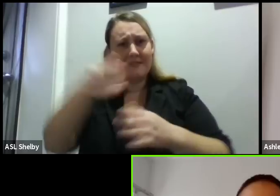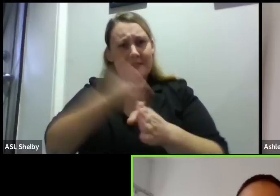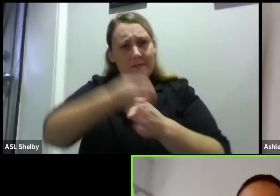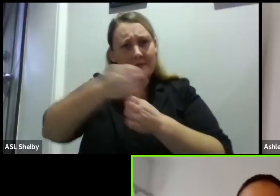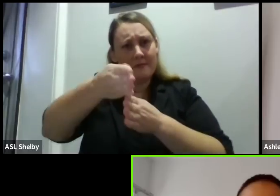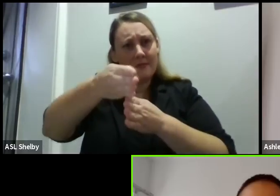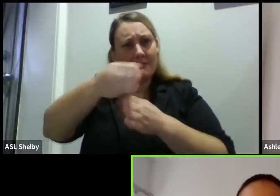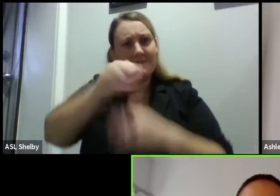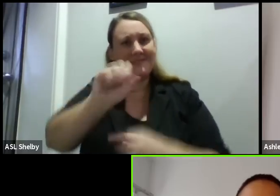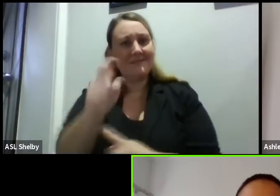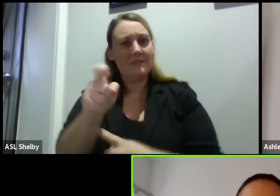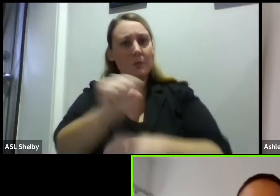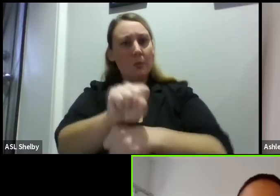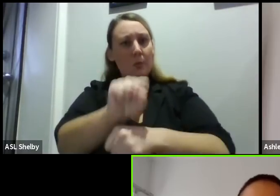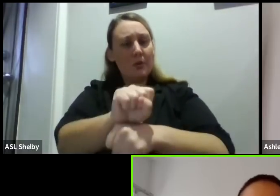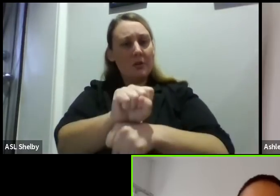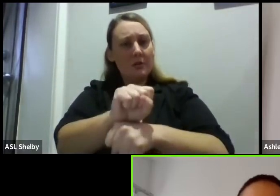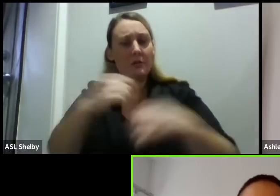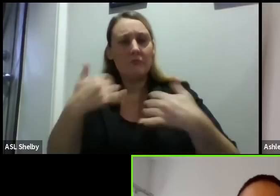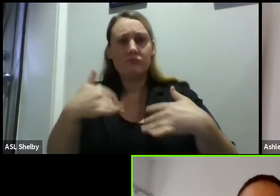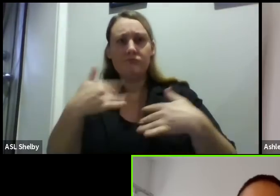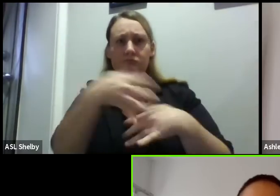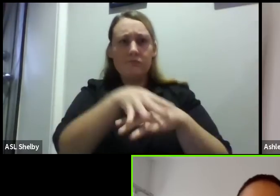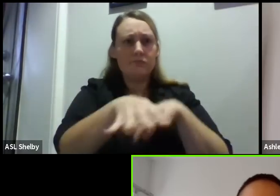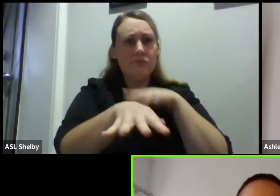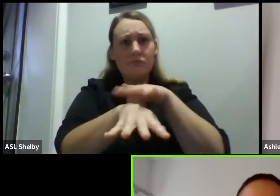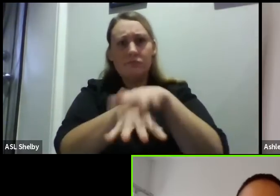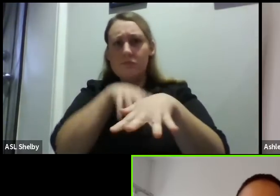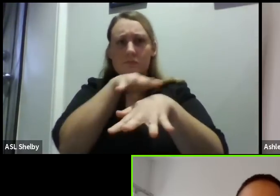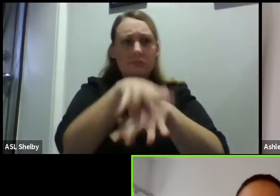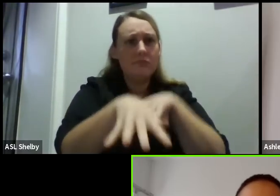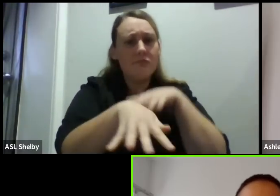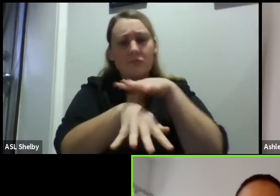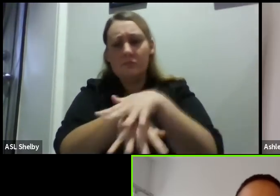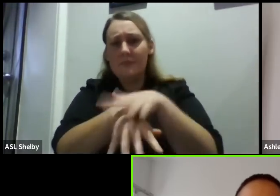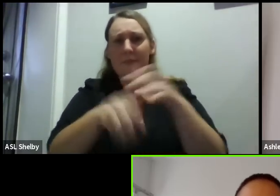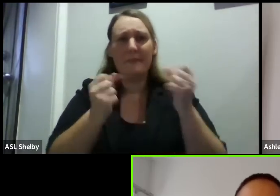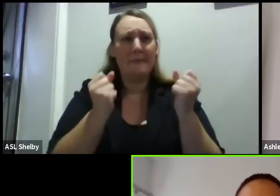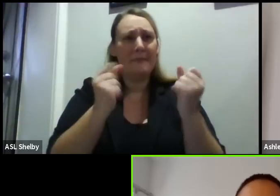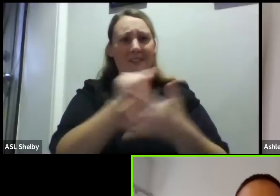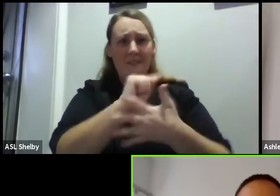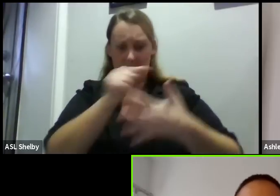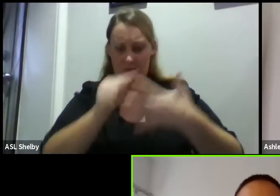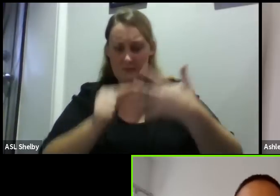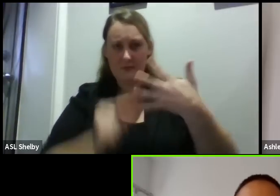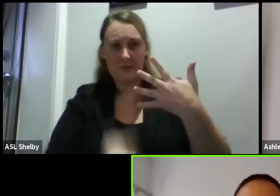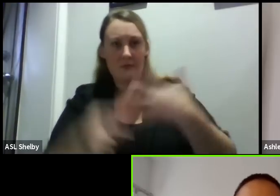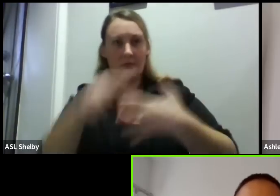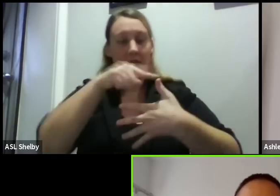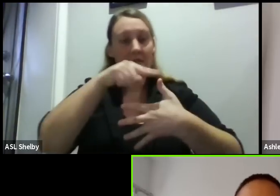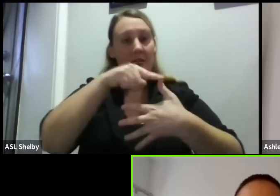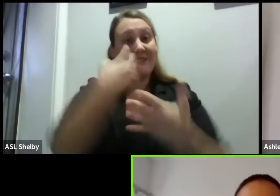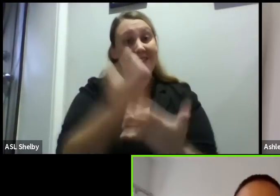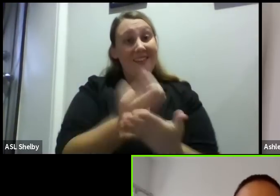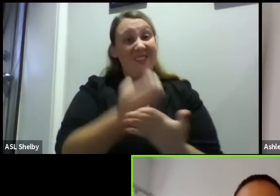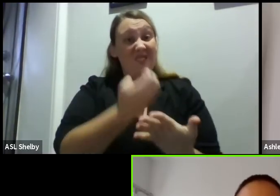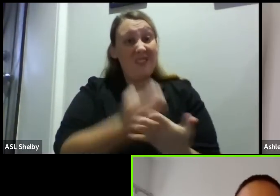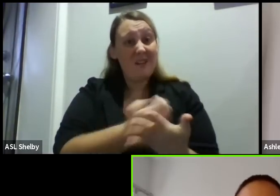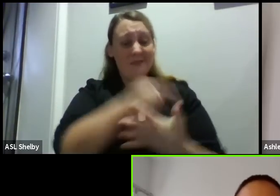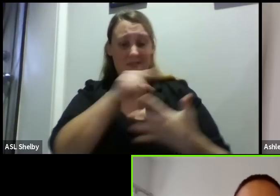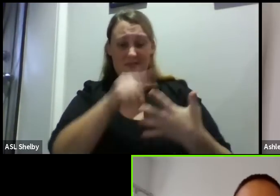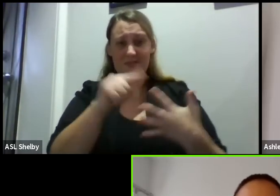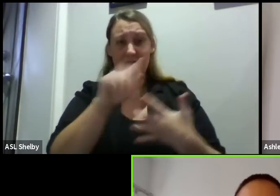thereof. Economic status, documentation, cultural, gender